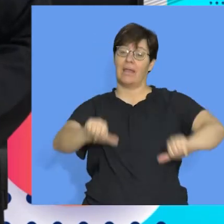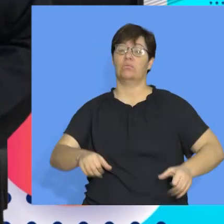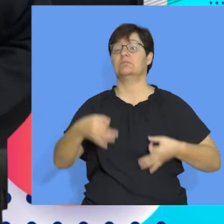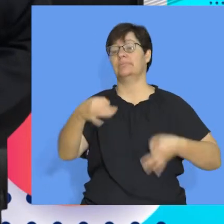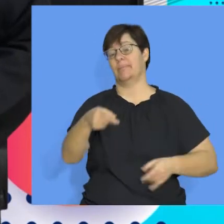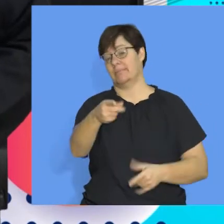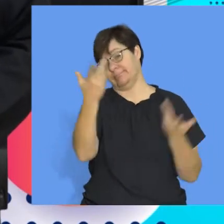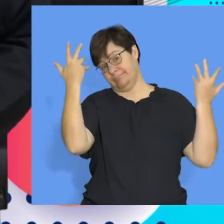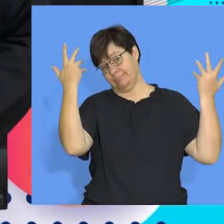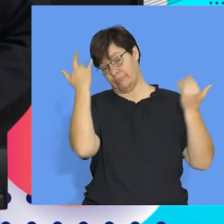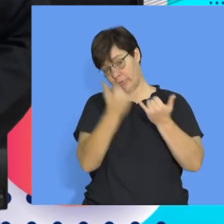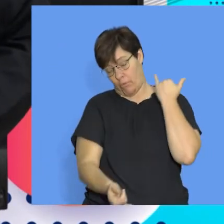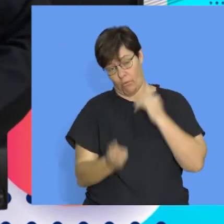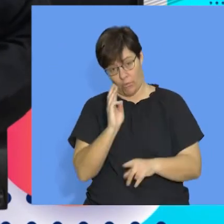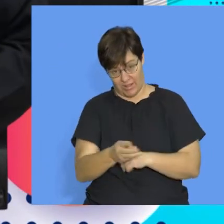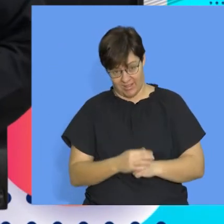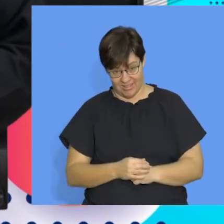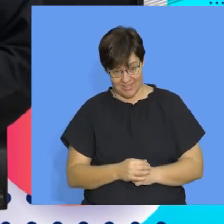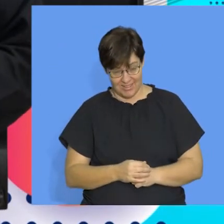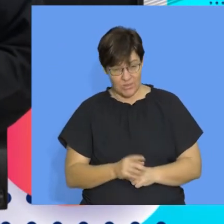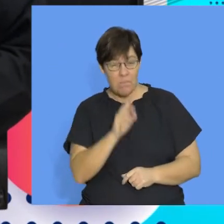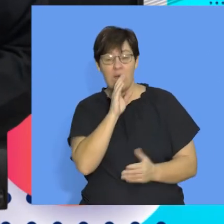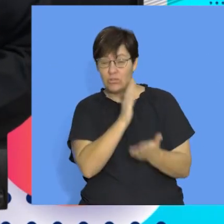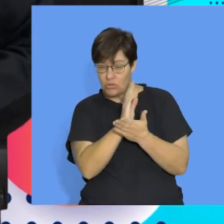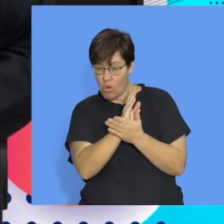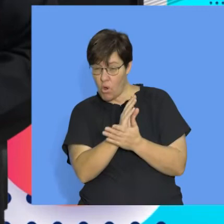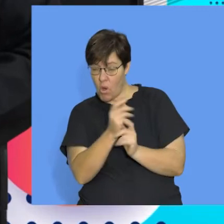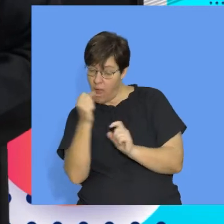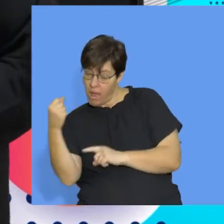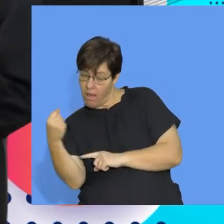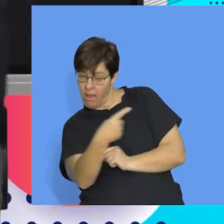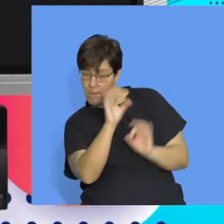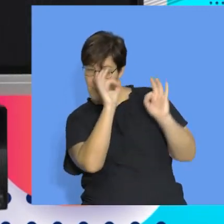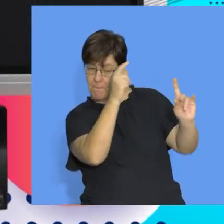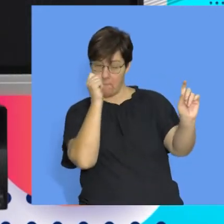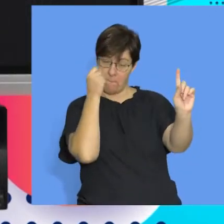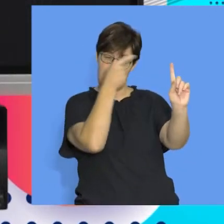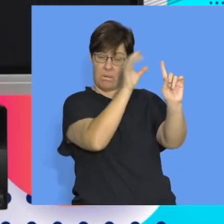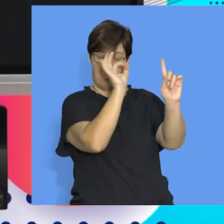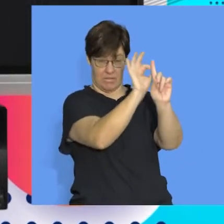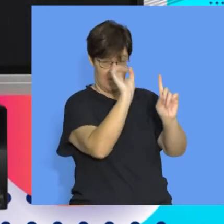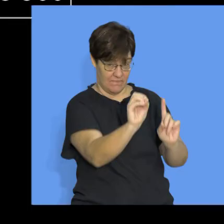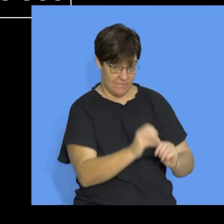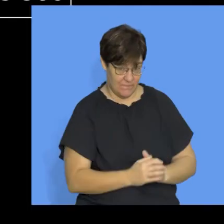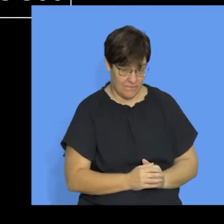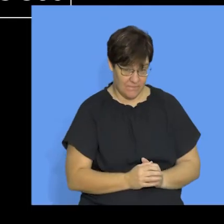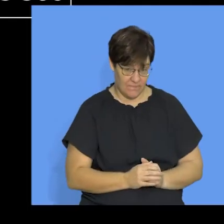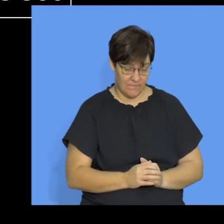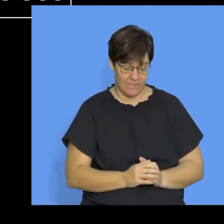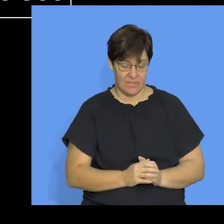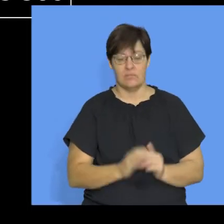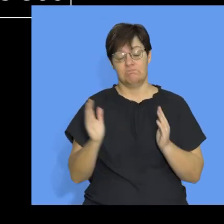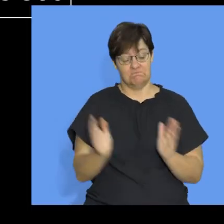accounting calculations. So make sure the arrow is in the right direction. Okay. So there's